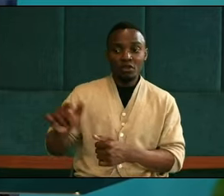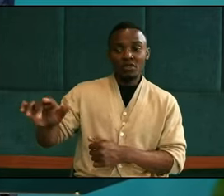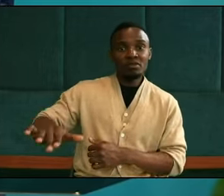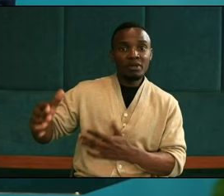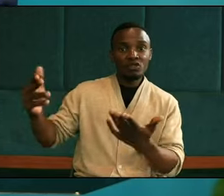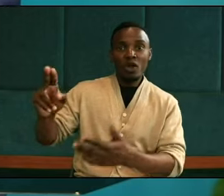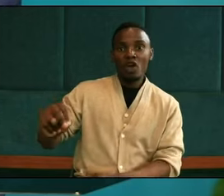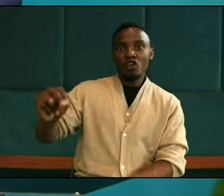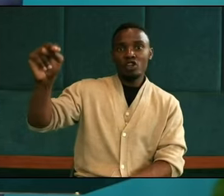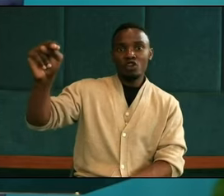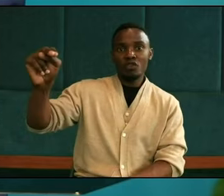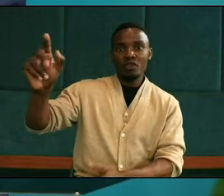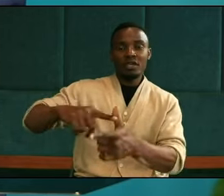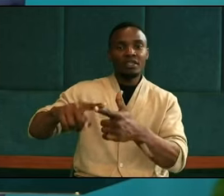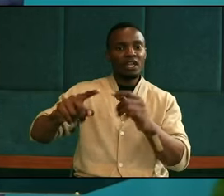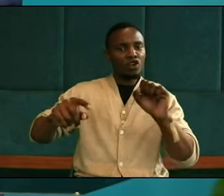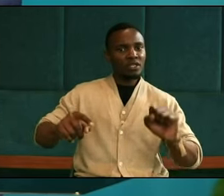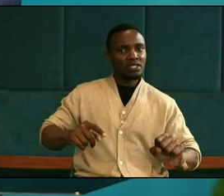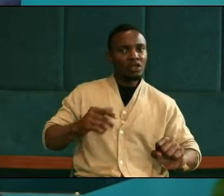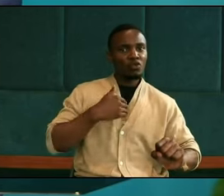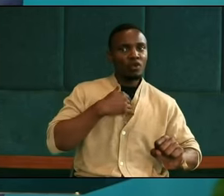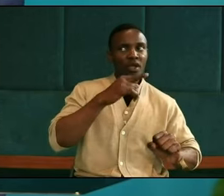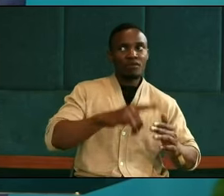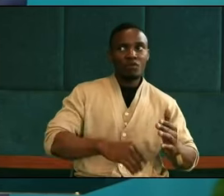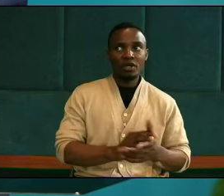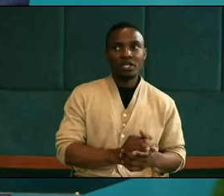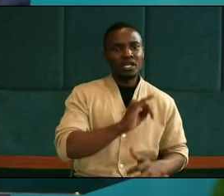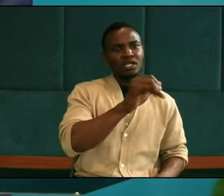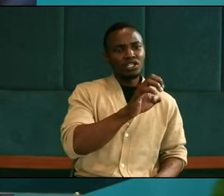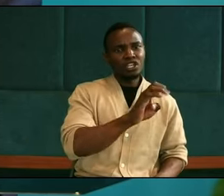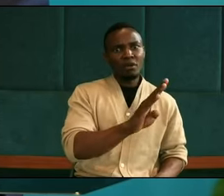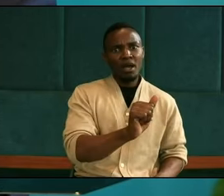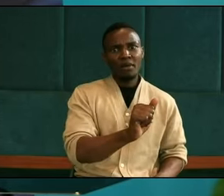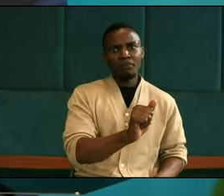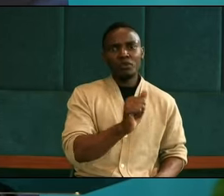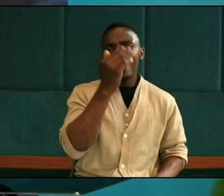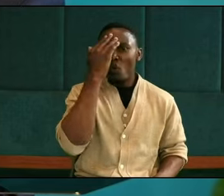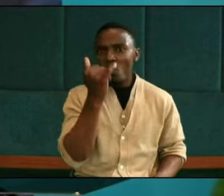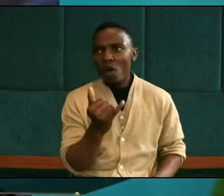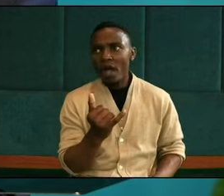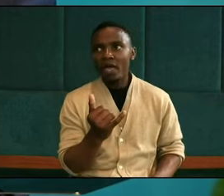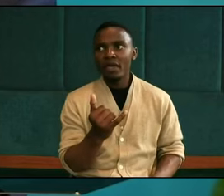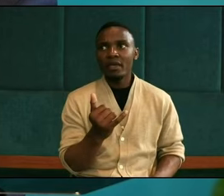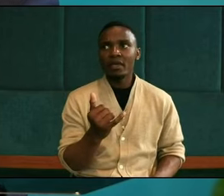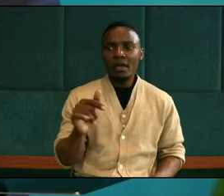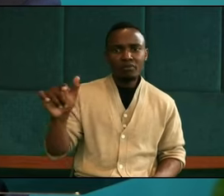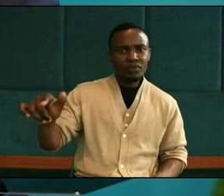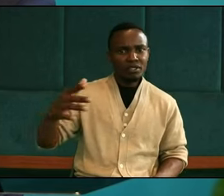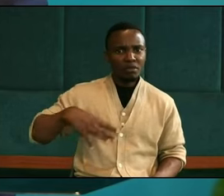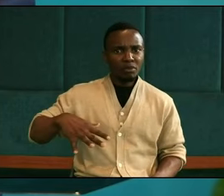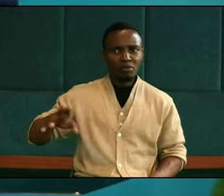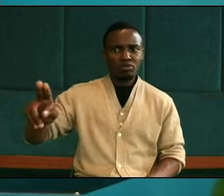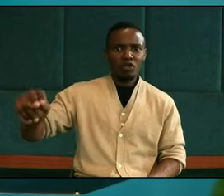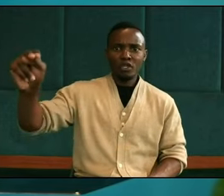north, and down in the south, we have Geba. Why are the